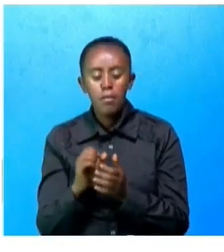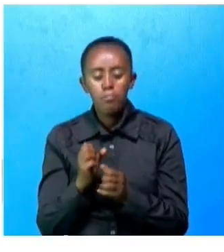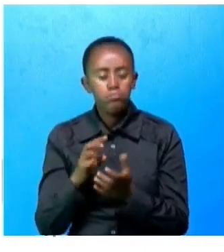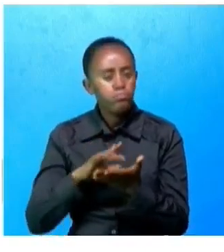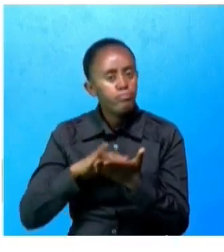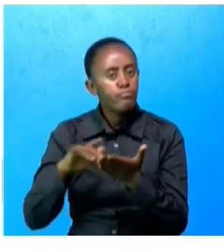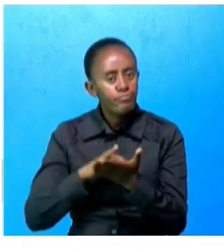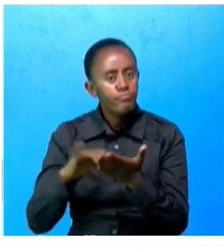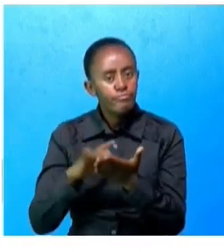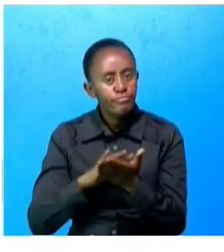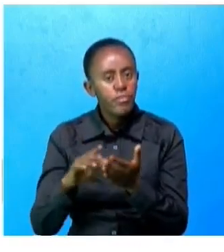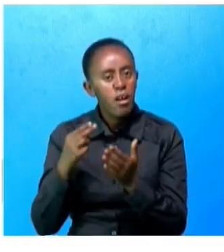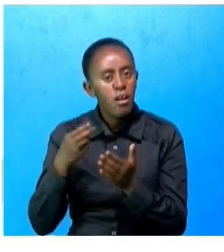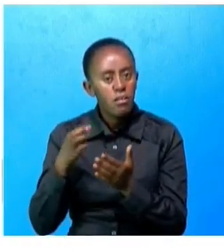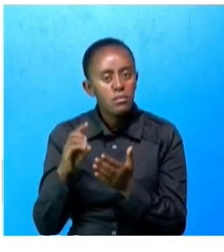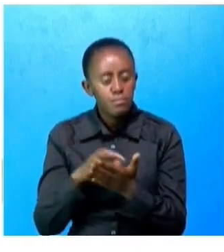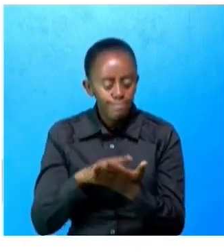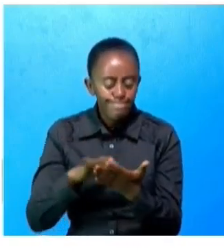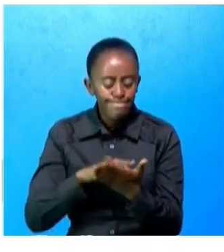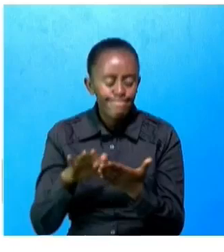hard